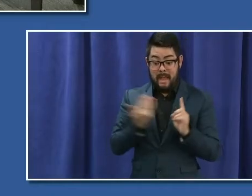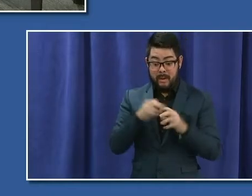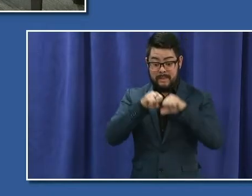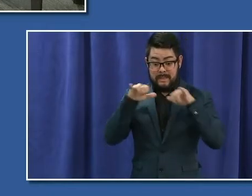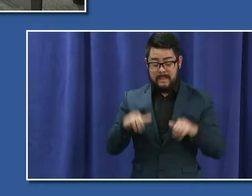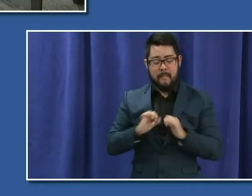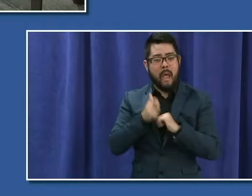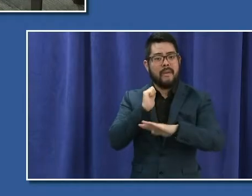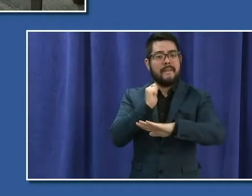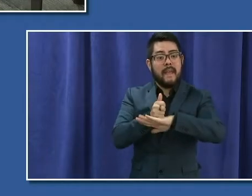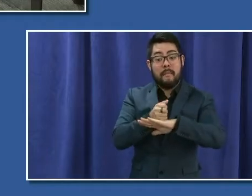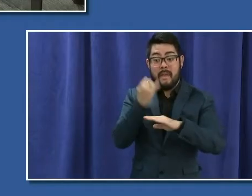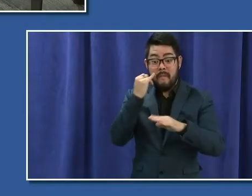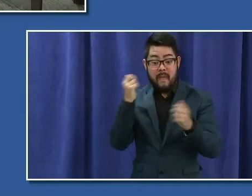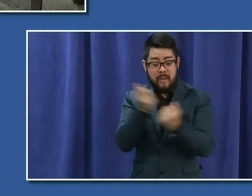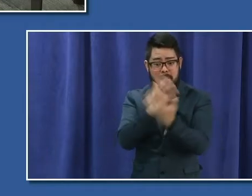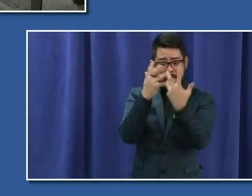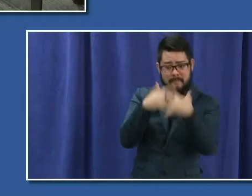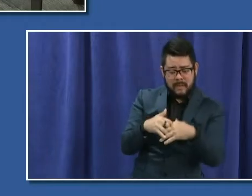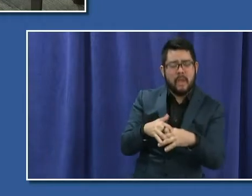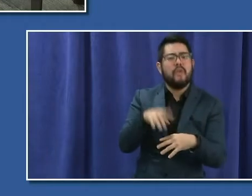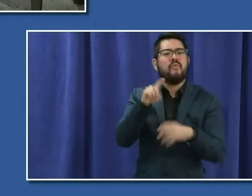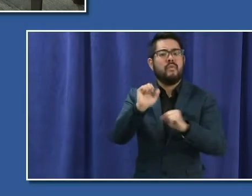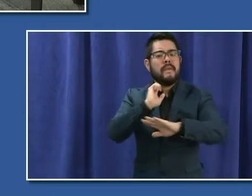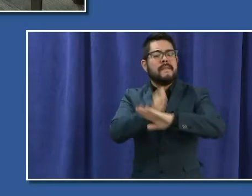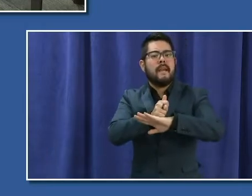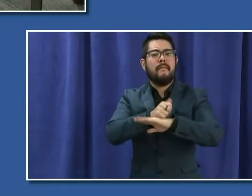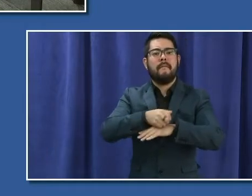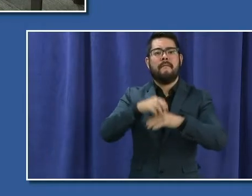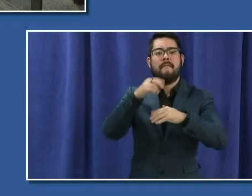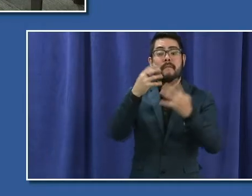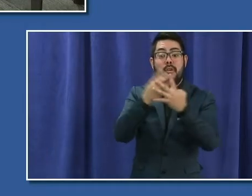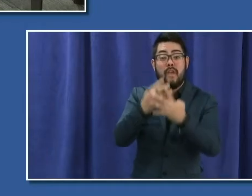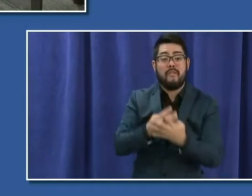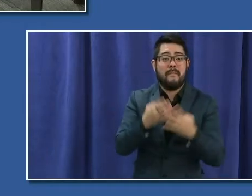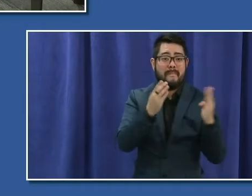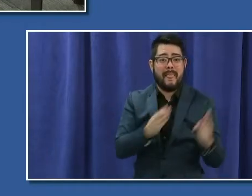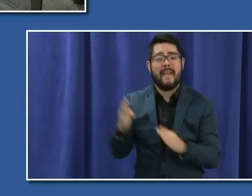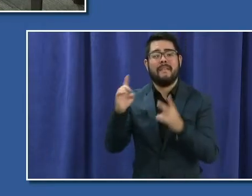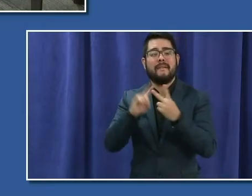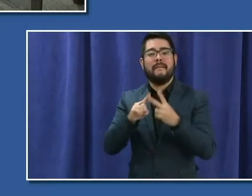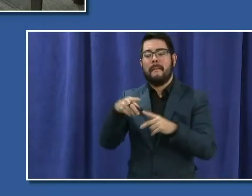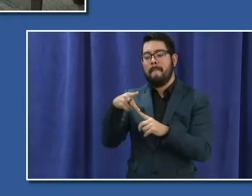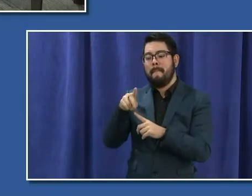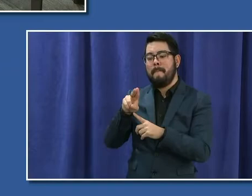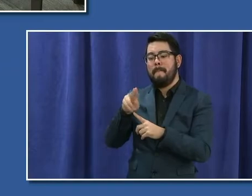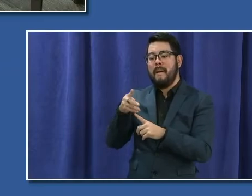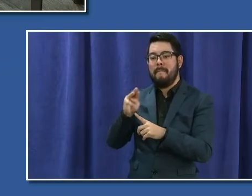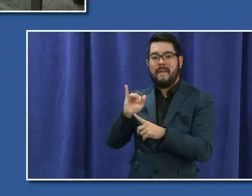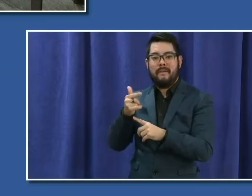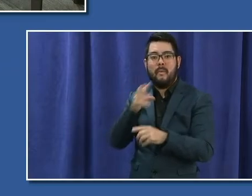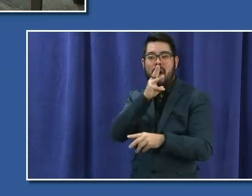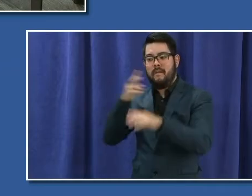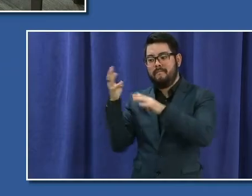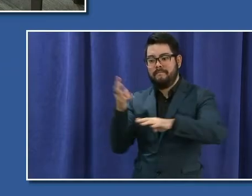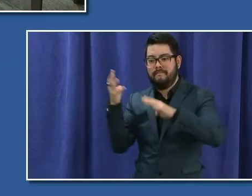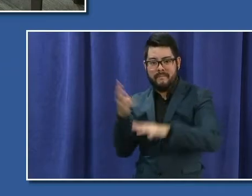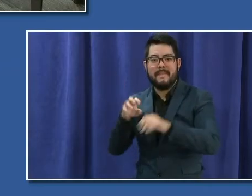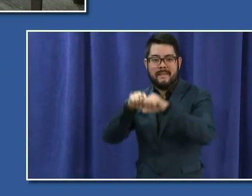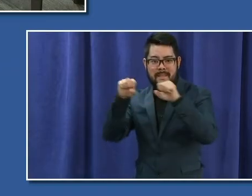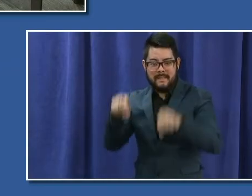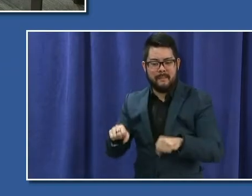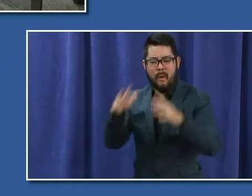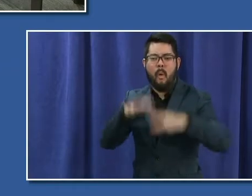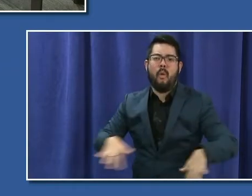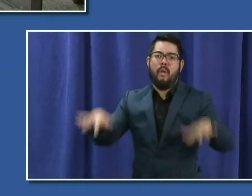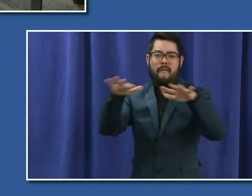right, you can build filtration plants and pumping stations all throughout the United States, and and they're all connected to Lake Michigan. It's a matter